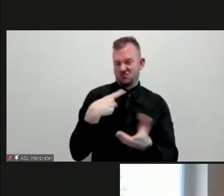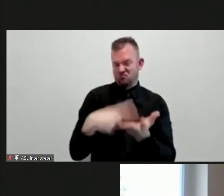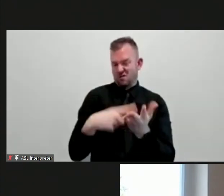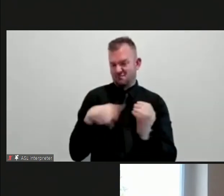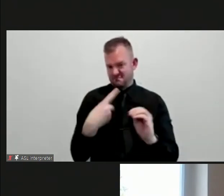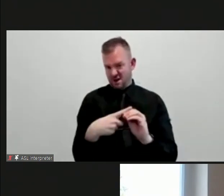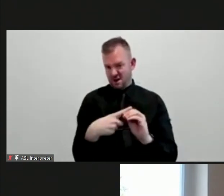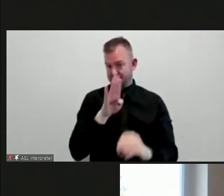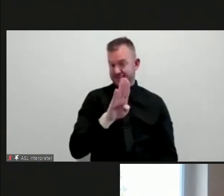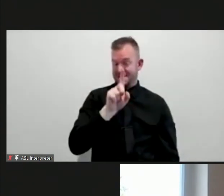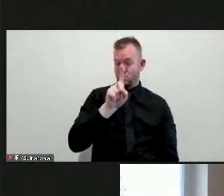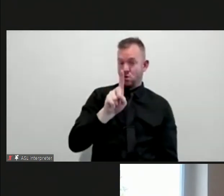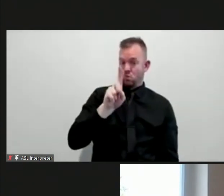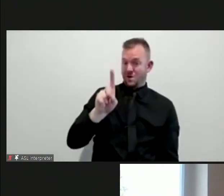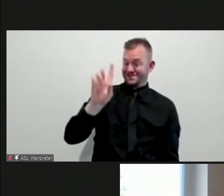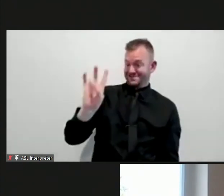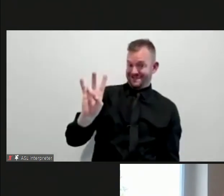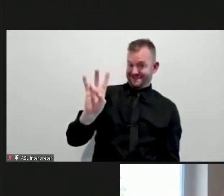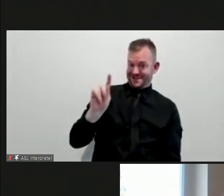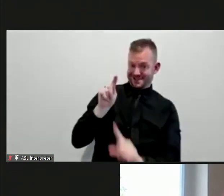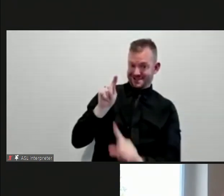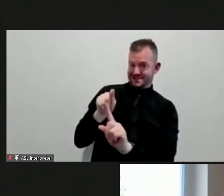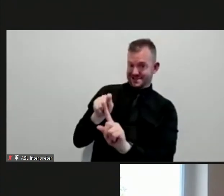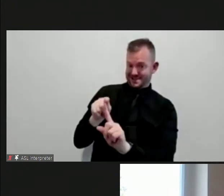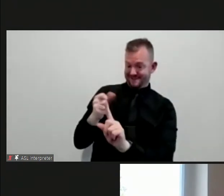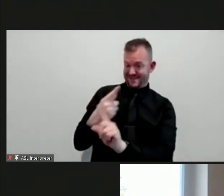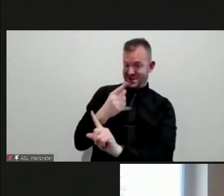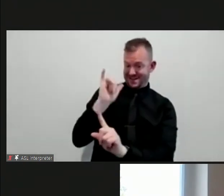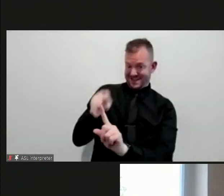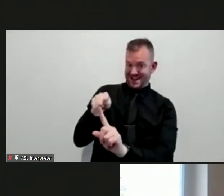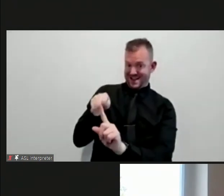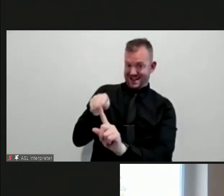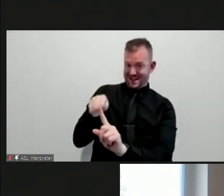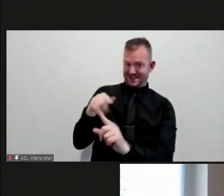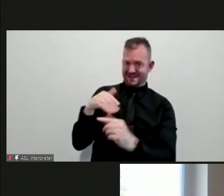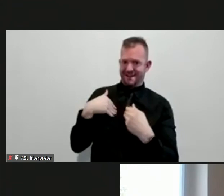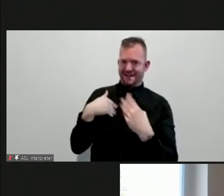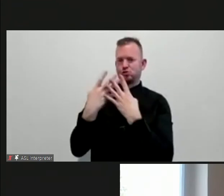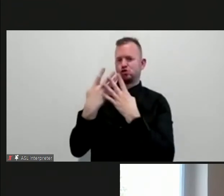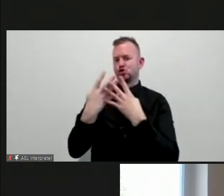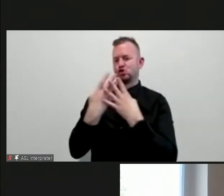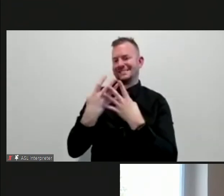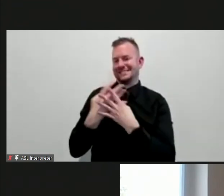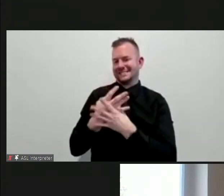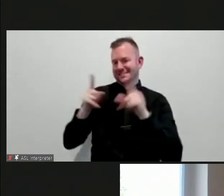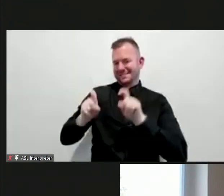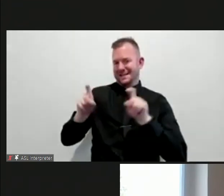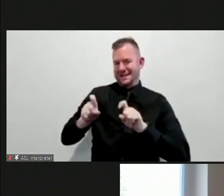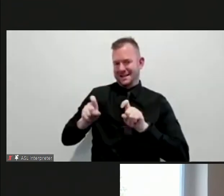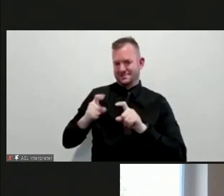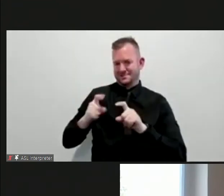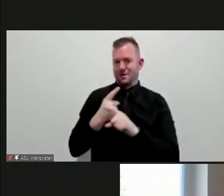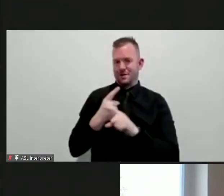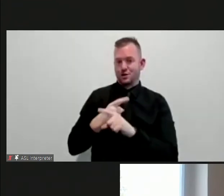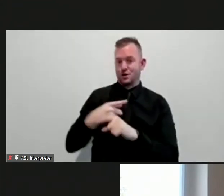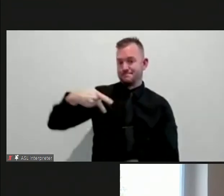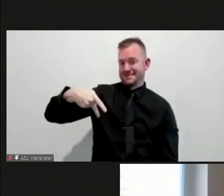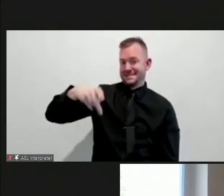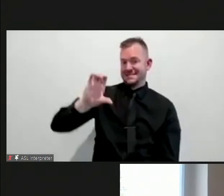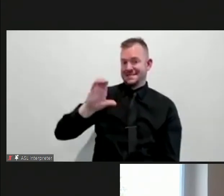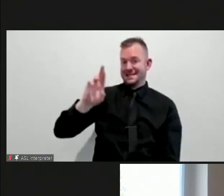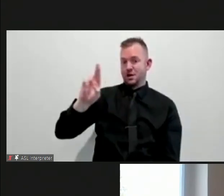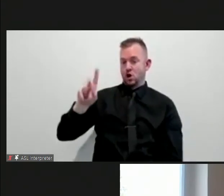B117 variant, there's essentially a screening test. So regular PCR tests, if they're done with a specific brand of